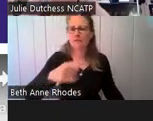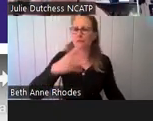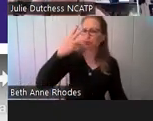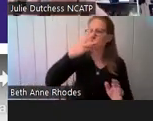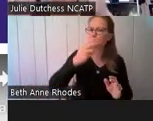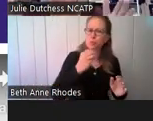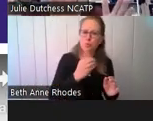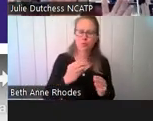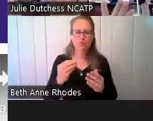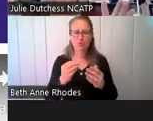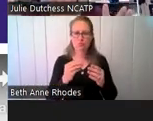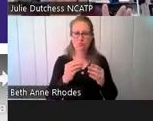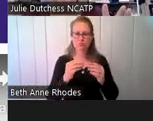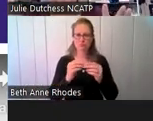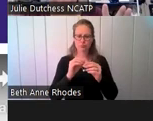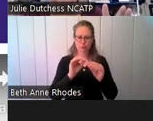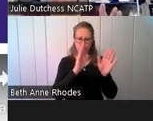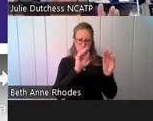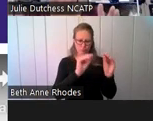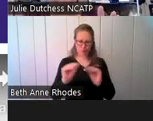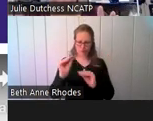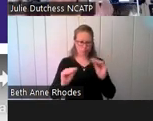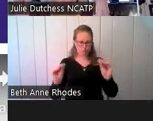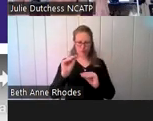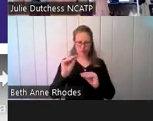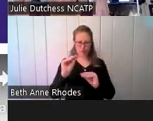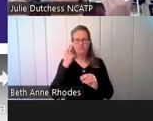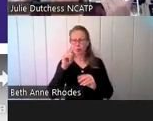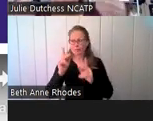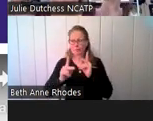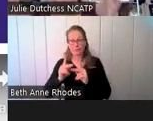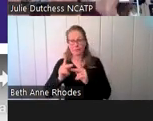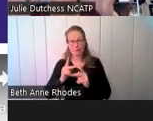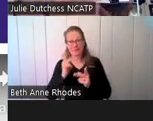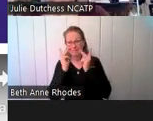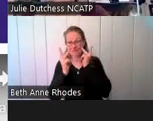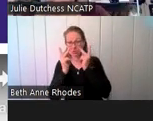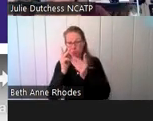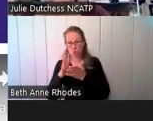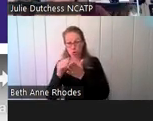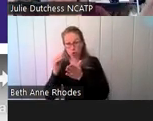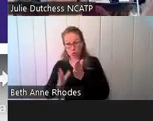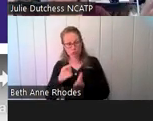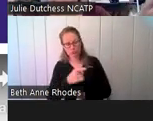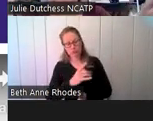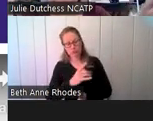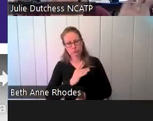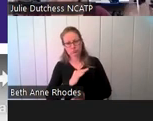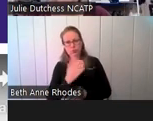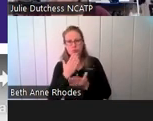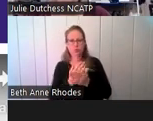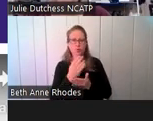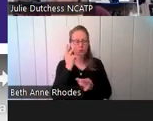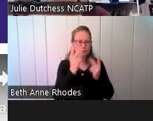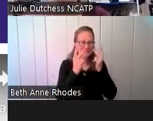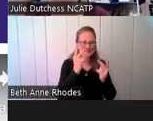because especially if someone's more visual, that's how they learn. That's me. It gives you that very nice visual